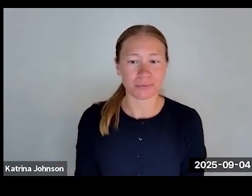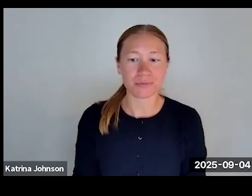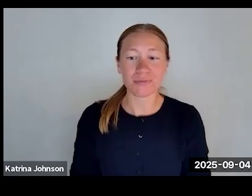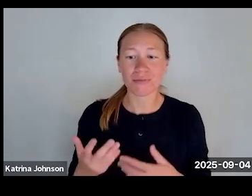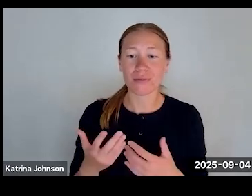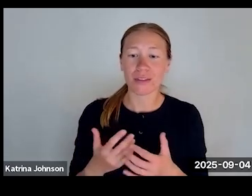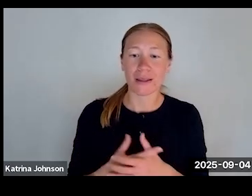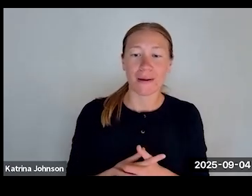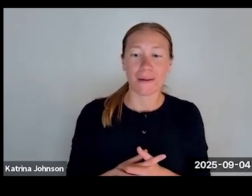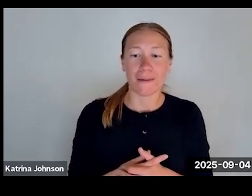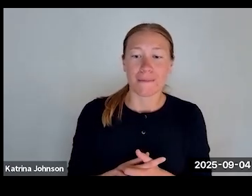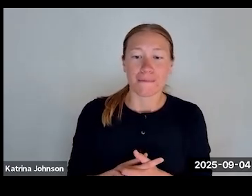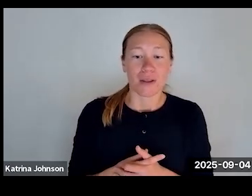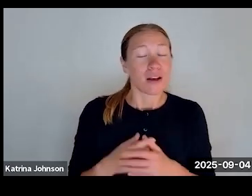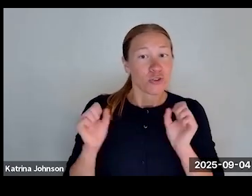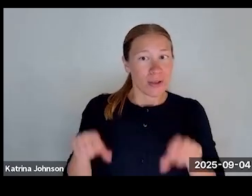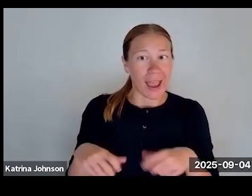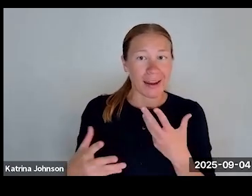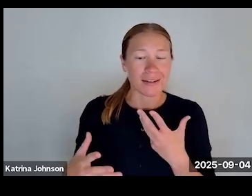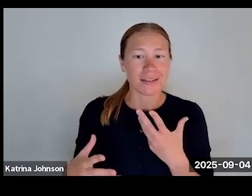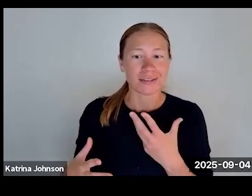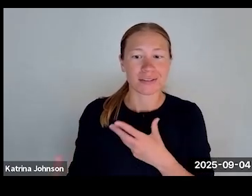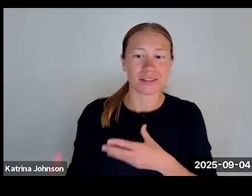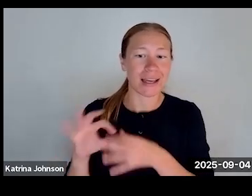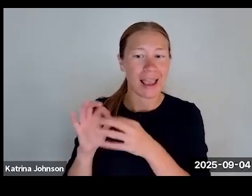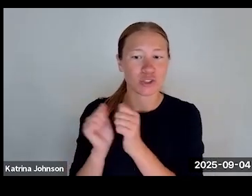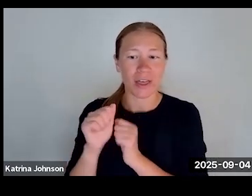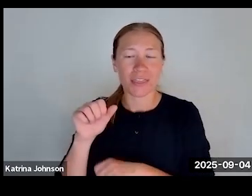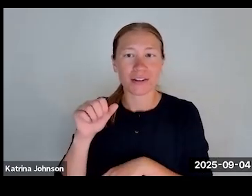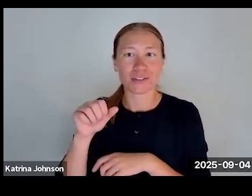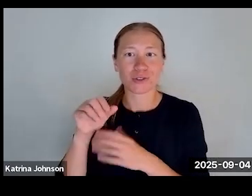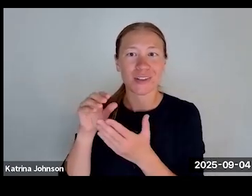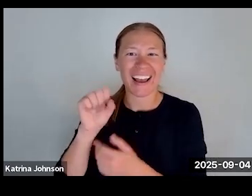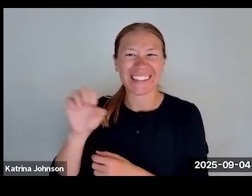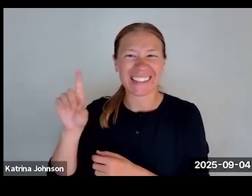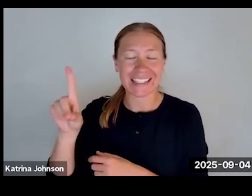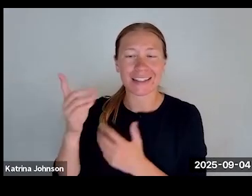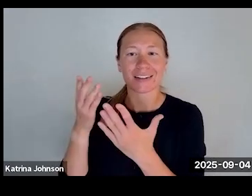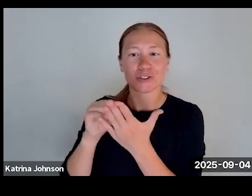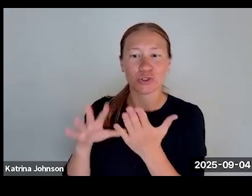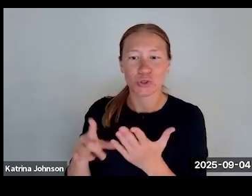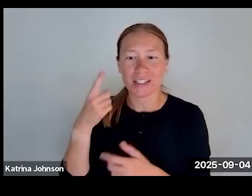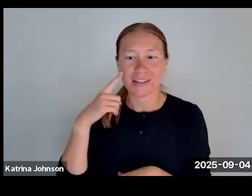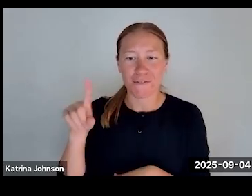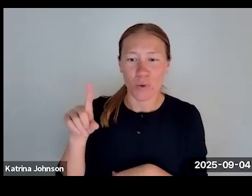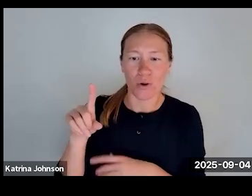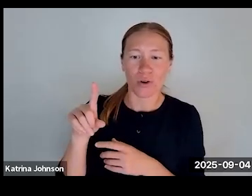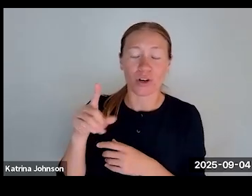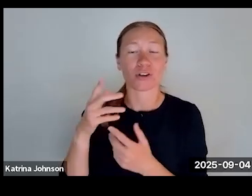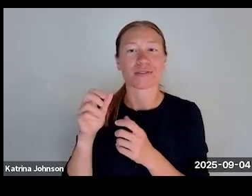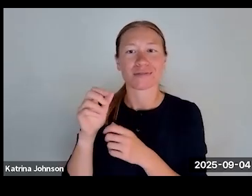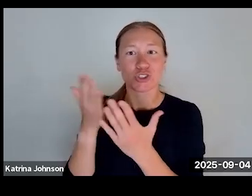Let's take a quick minute to dive deeper and discuss student and instructor requirements for requesting and